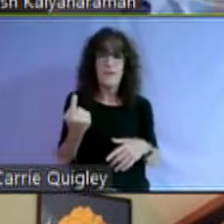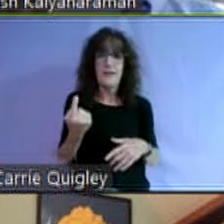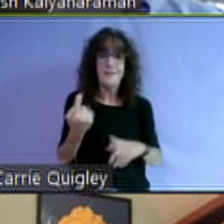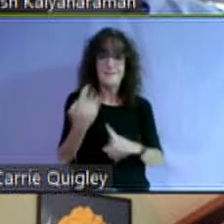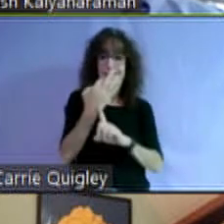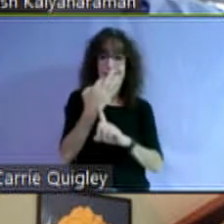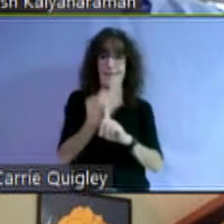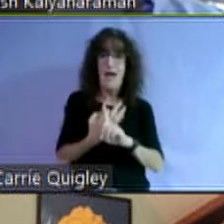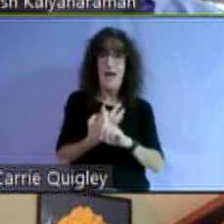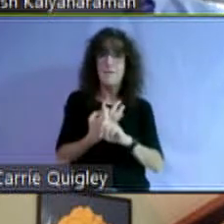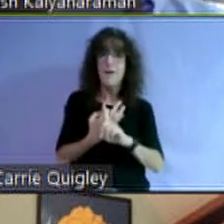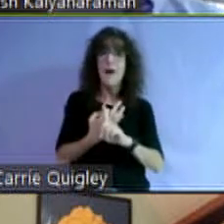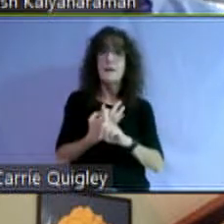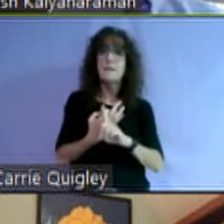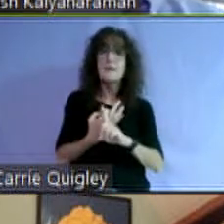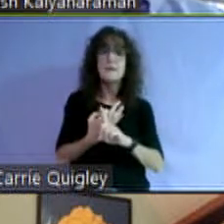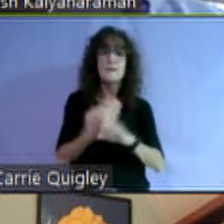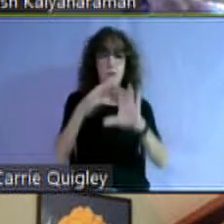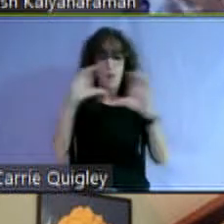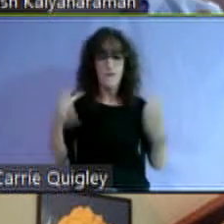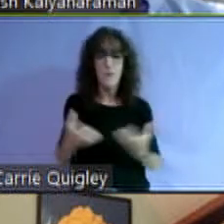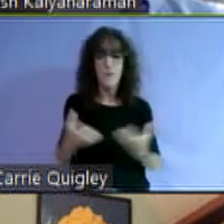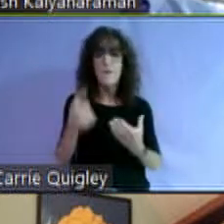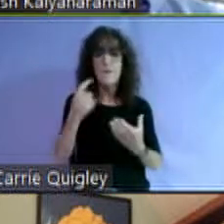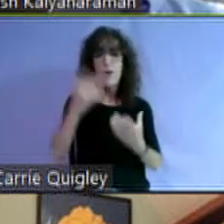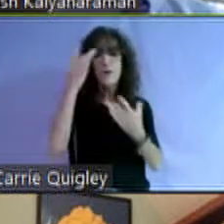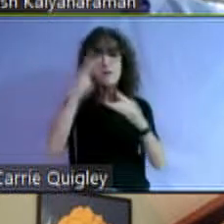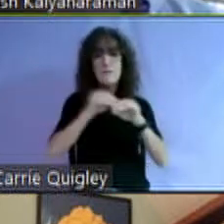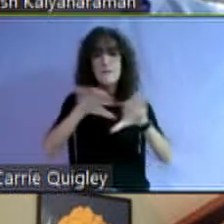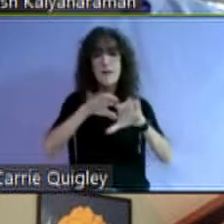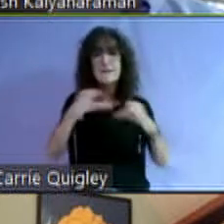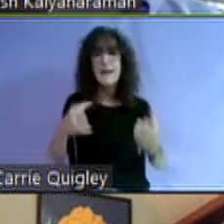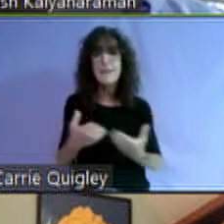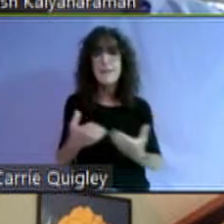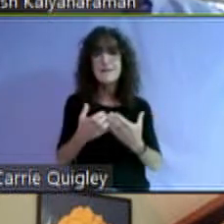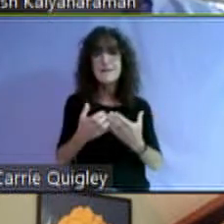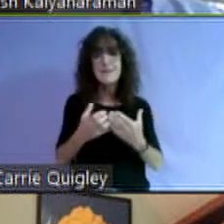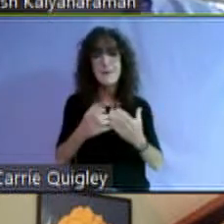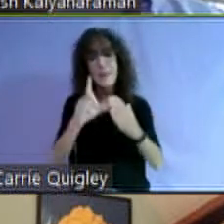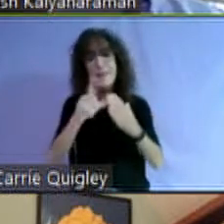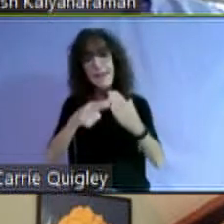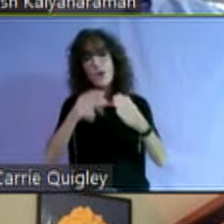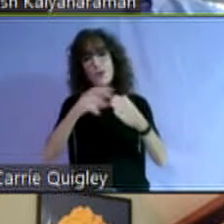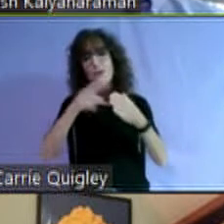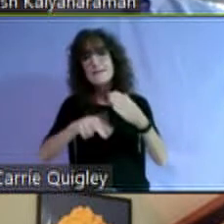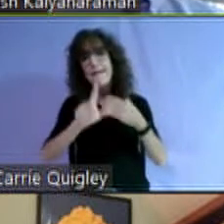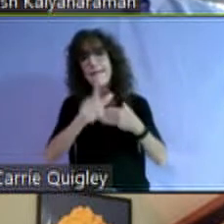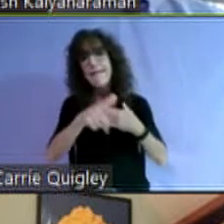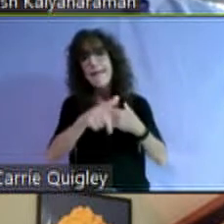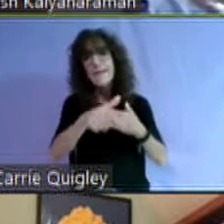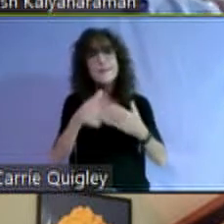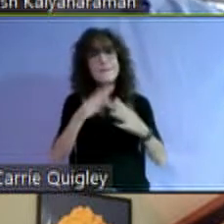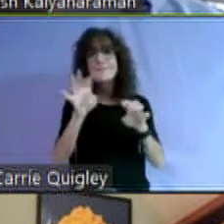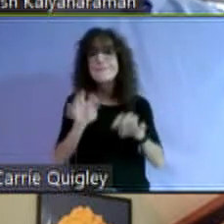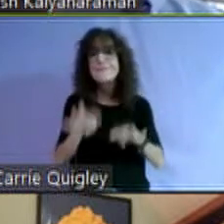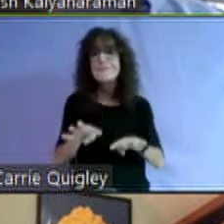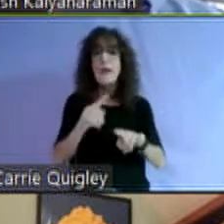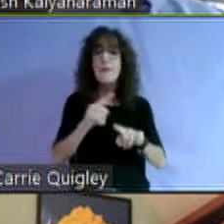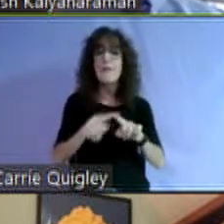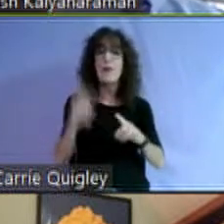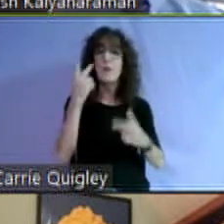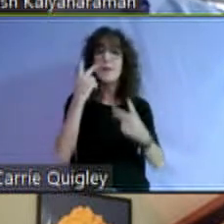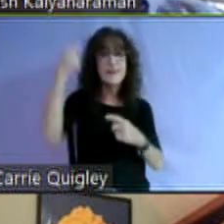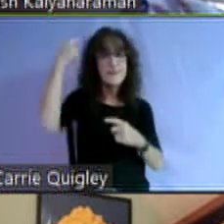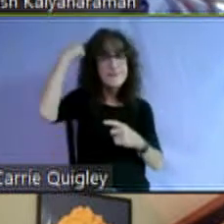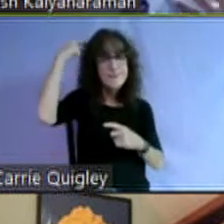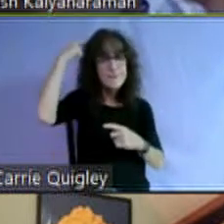9 months globally into this pandemic. So we don't know how this story is going to finish out. But already we're seeing neurological